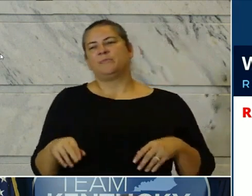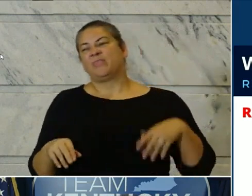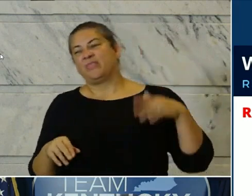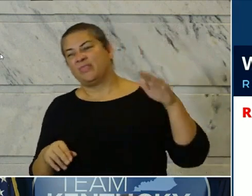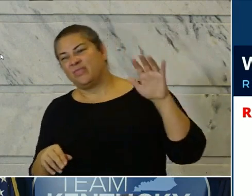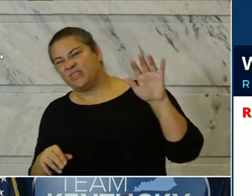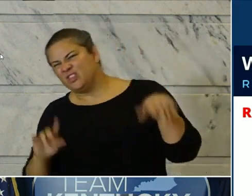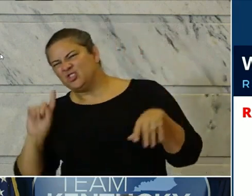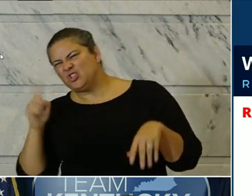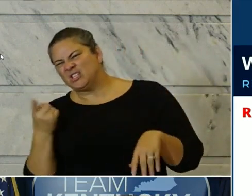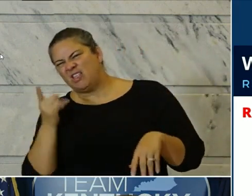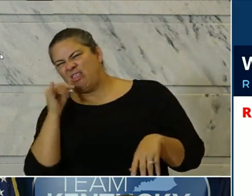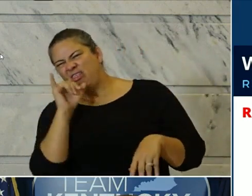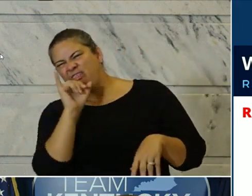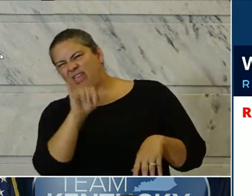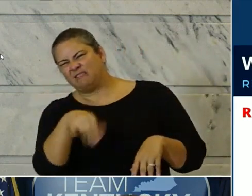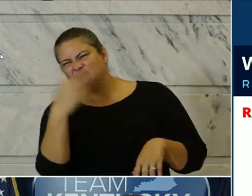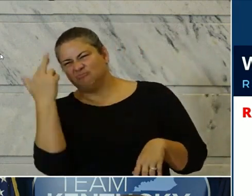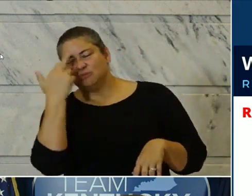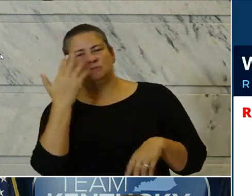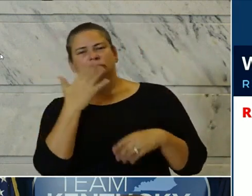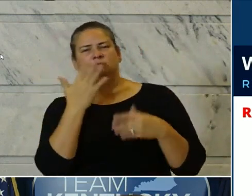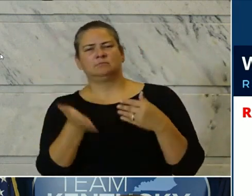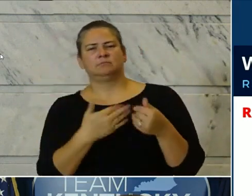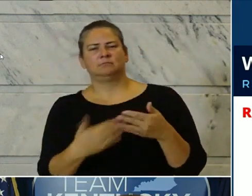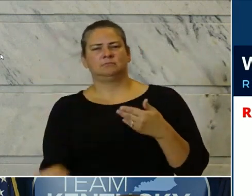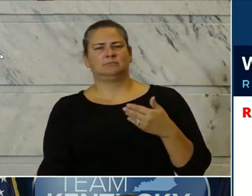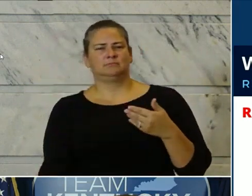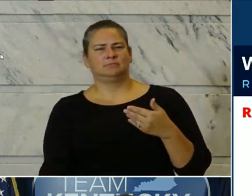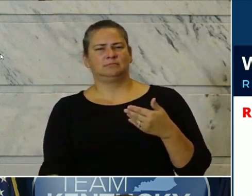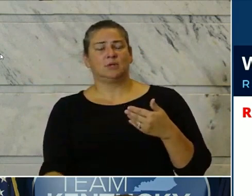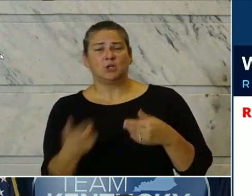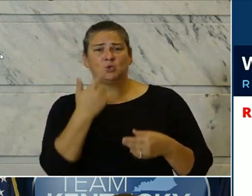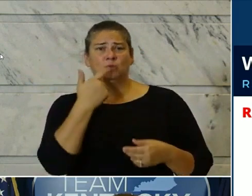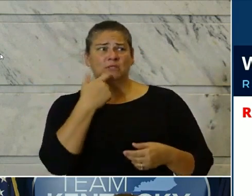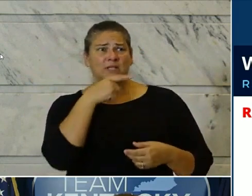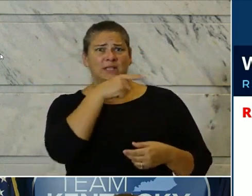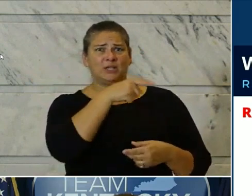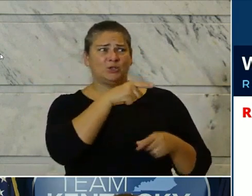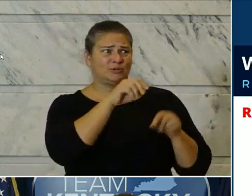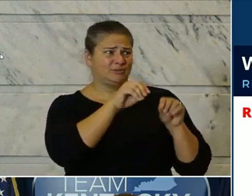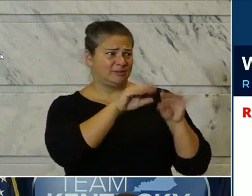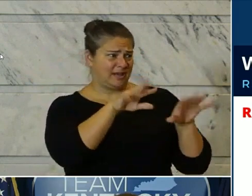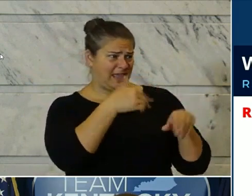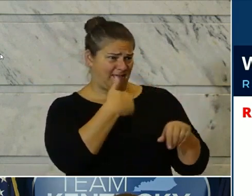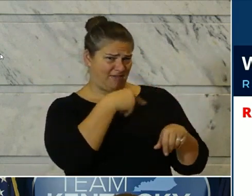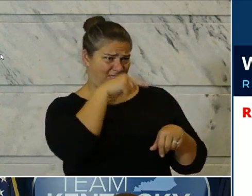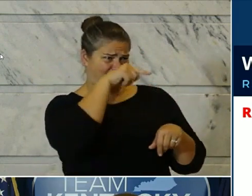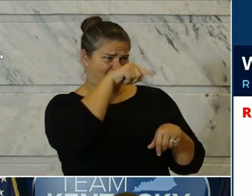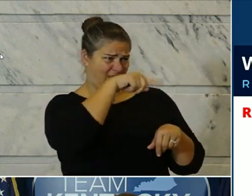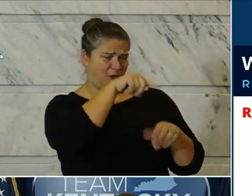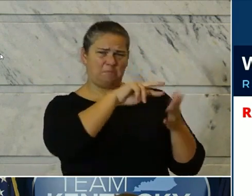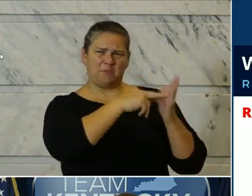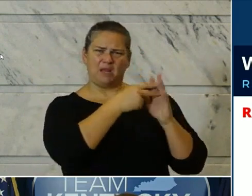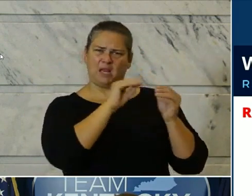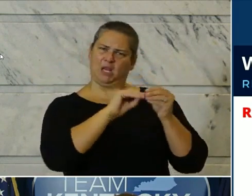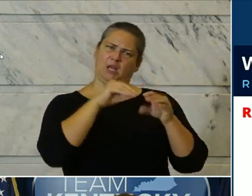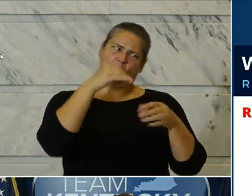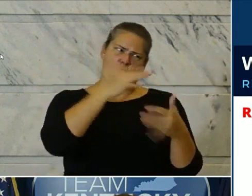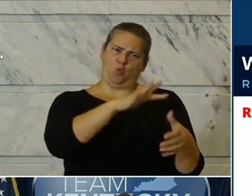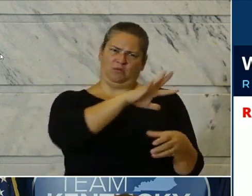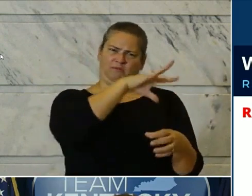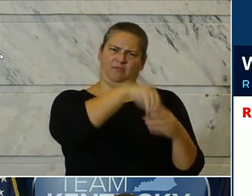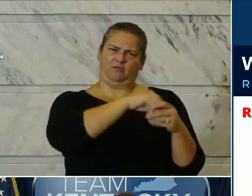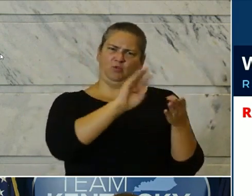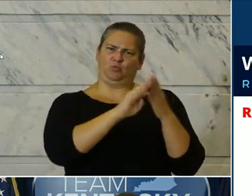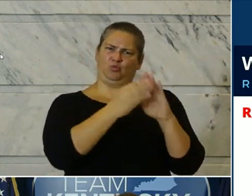community. Certainly, if you're red in ours and you're red in the White House's, let's admit there's a challenge in the community and that